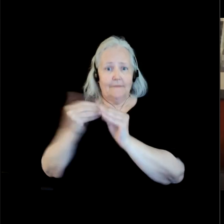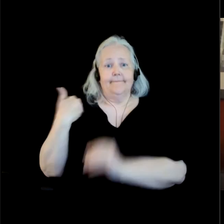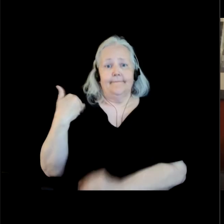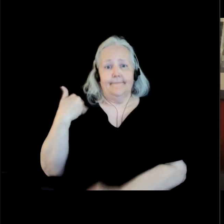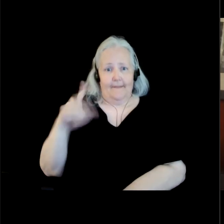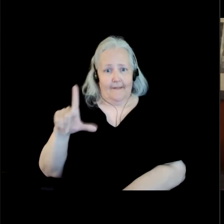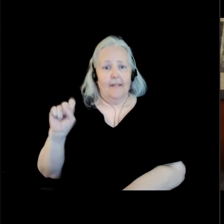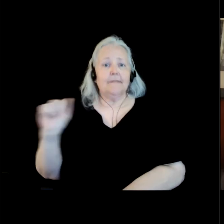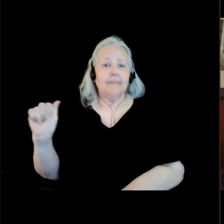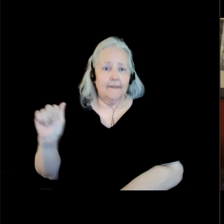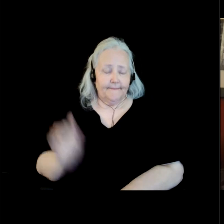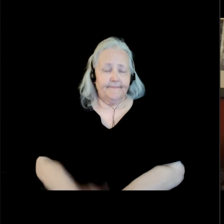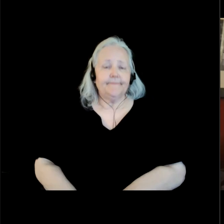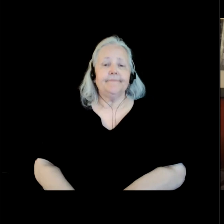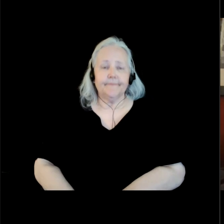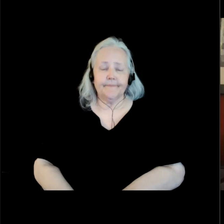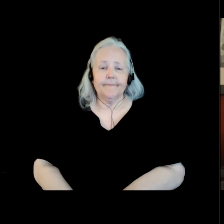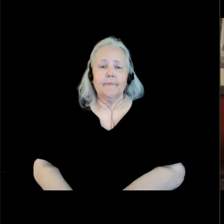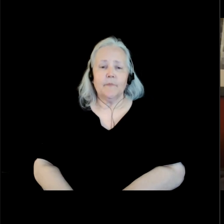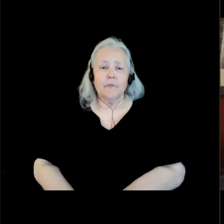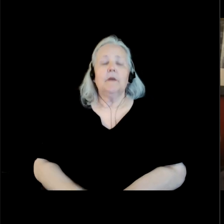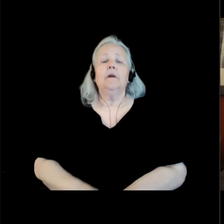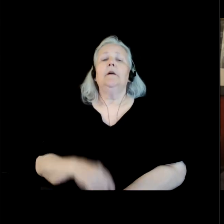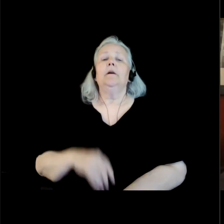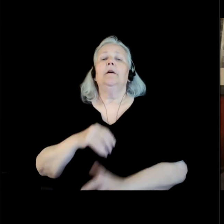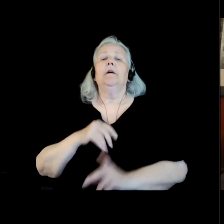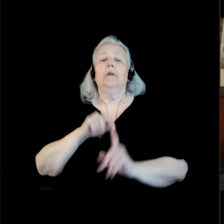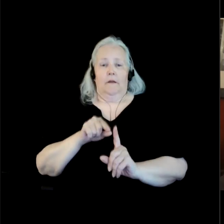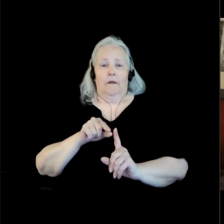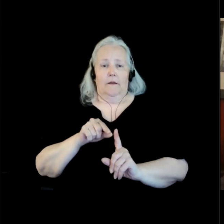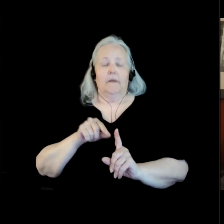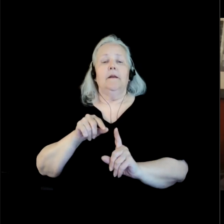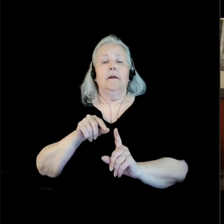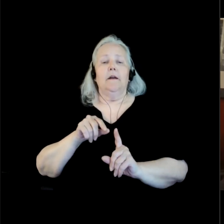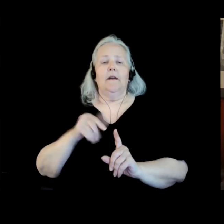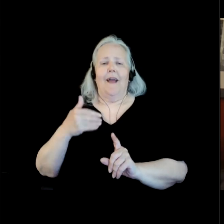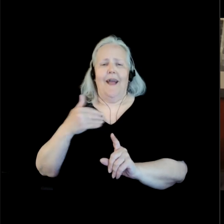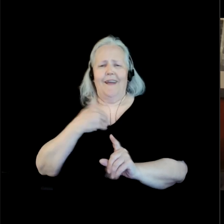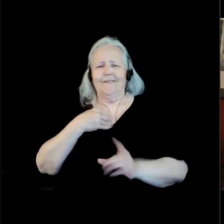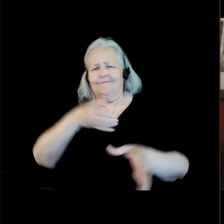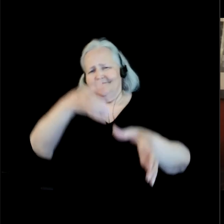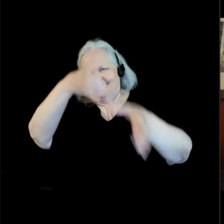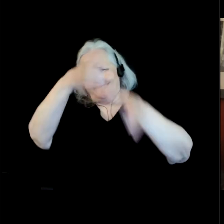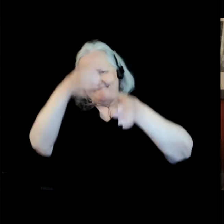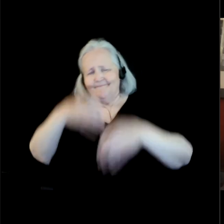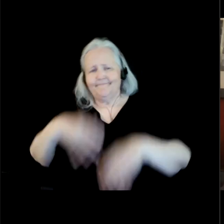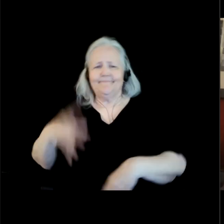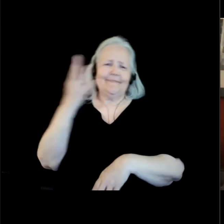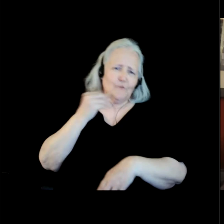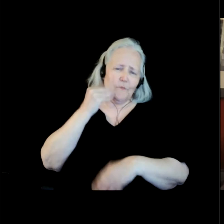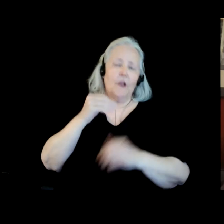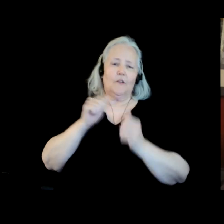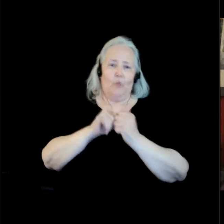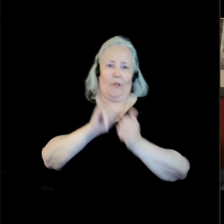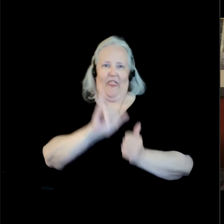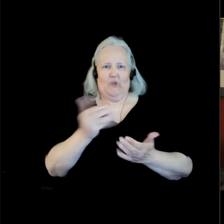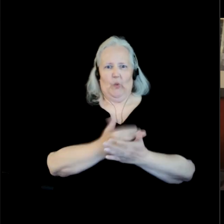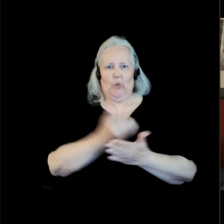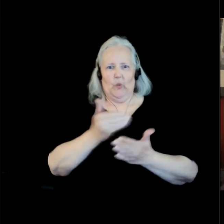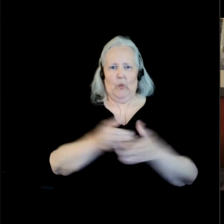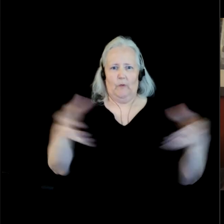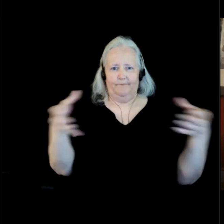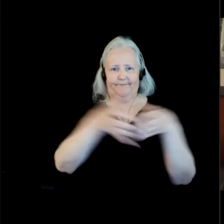Society. Dr. Fitzgerald is someone who brings expertise and experience to this new section of the